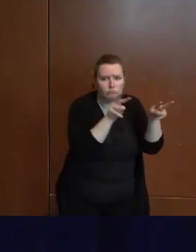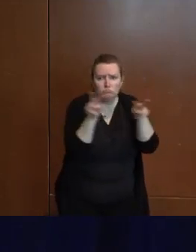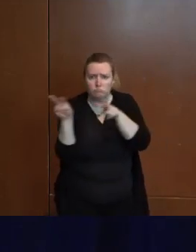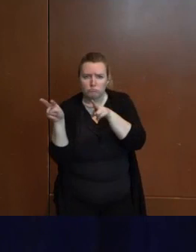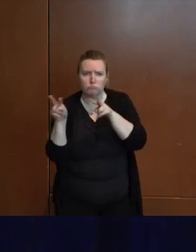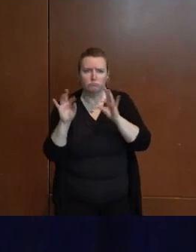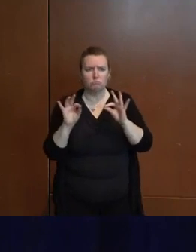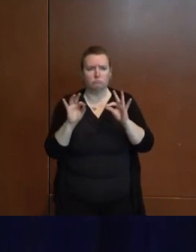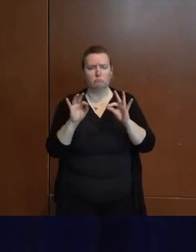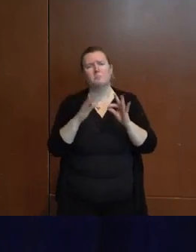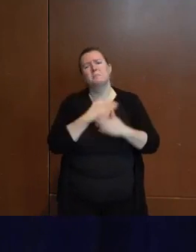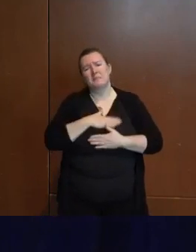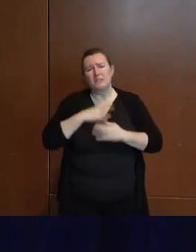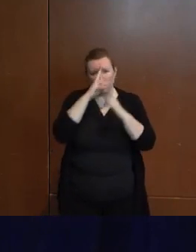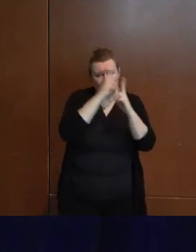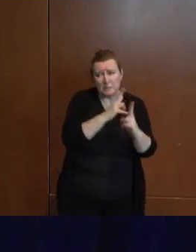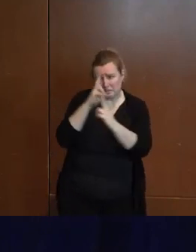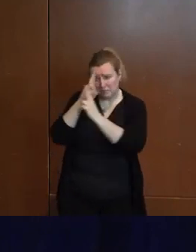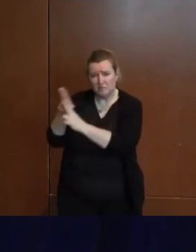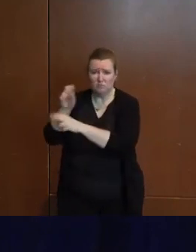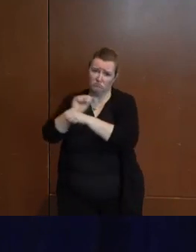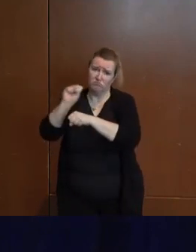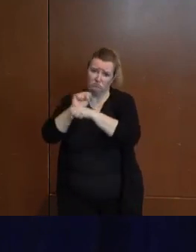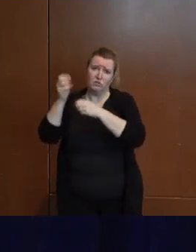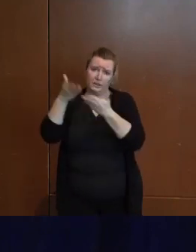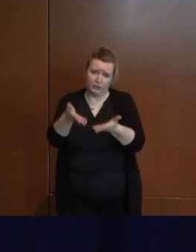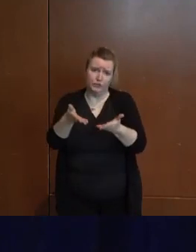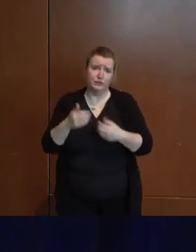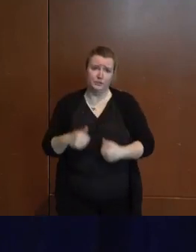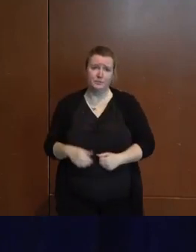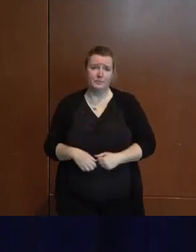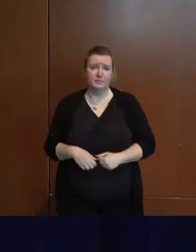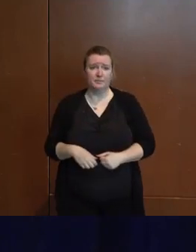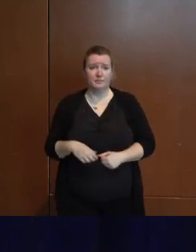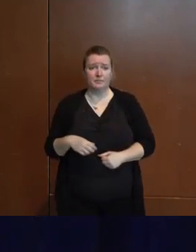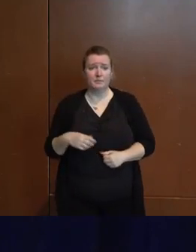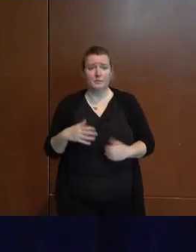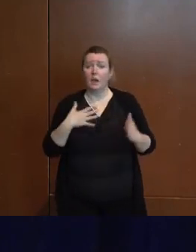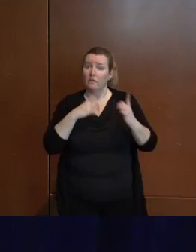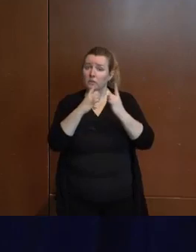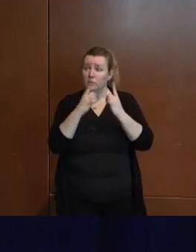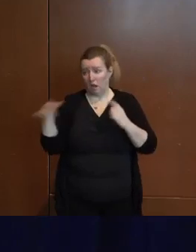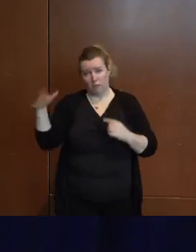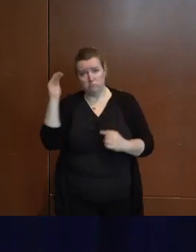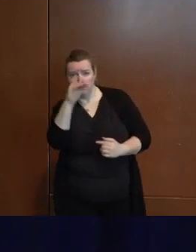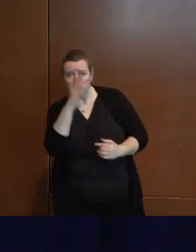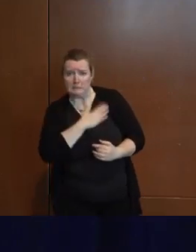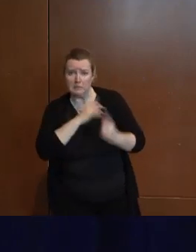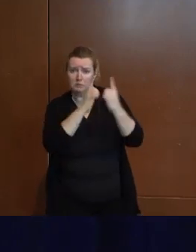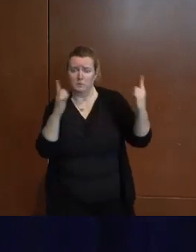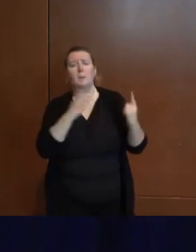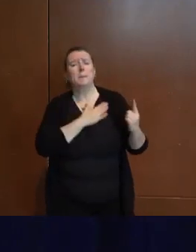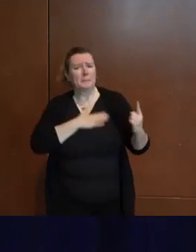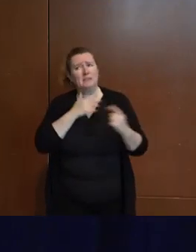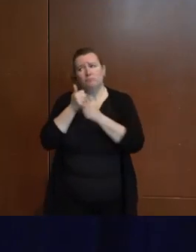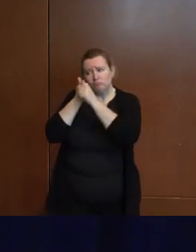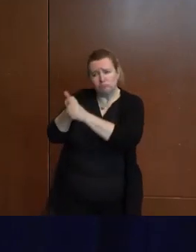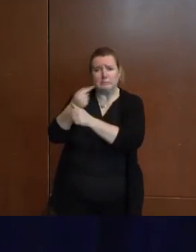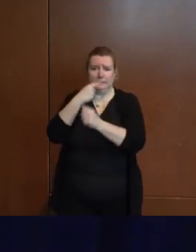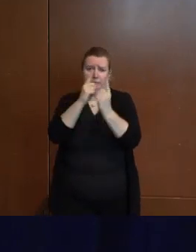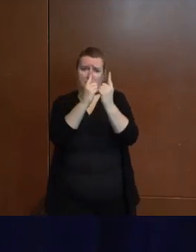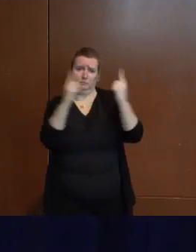from you as well. If you love to fish, a great social activity, we have good news for you. I